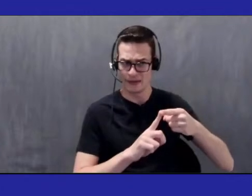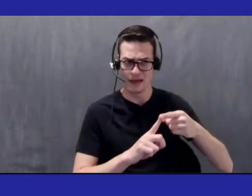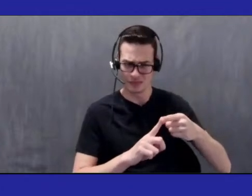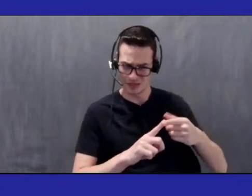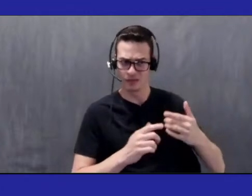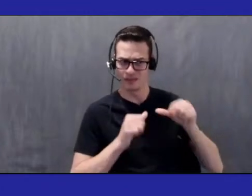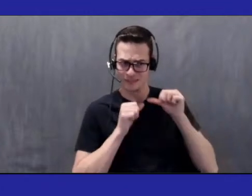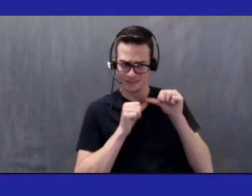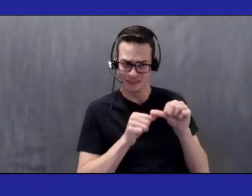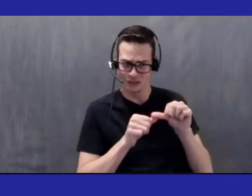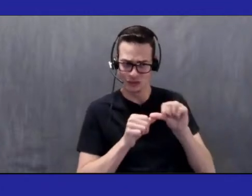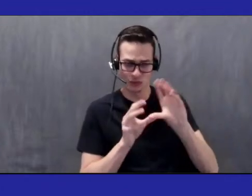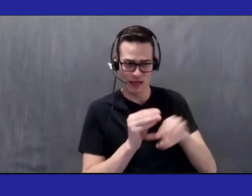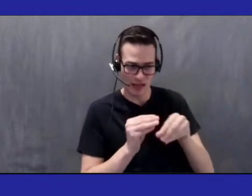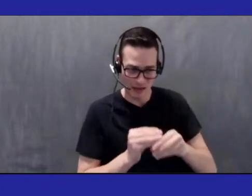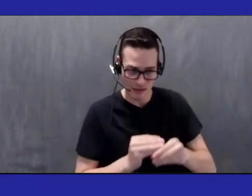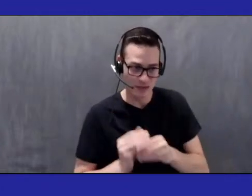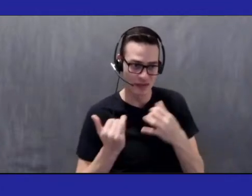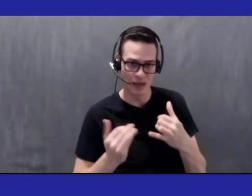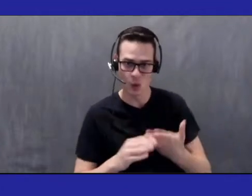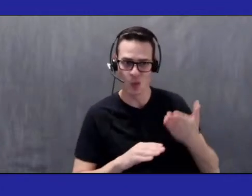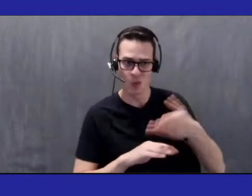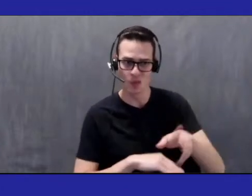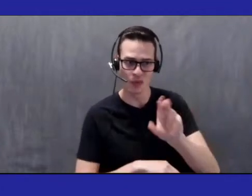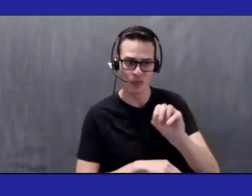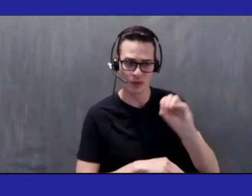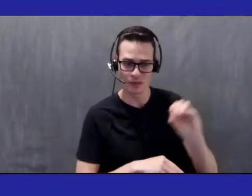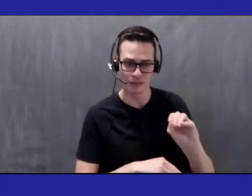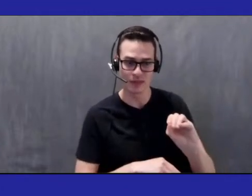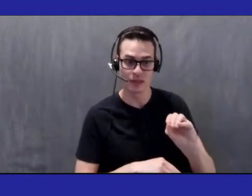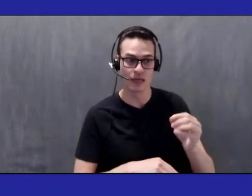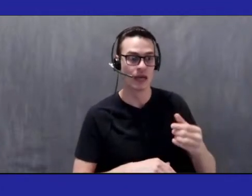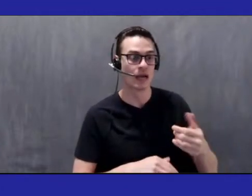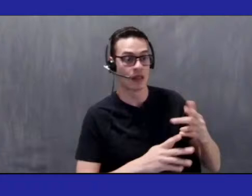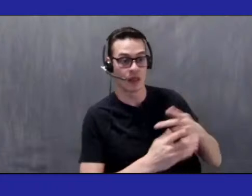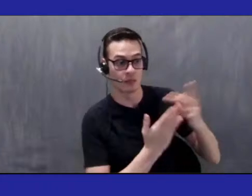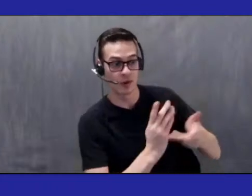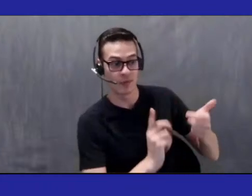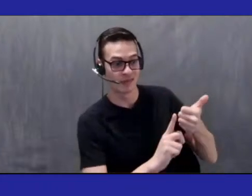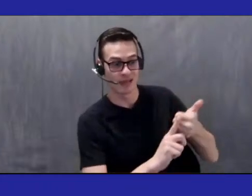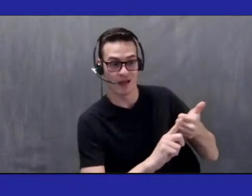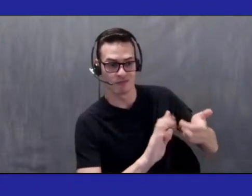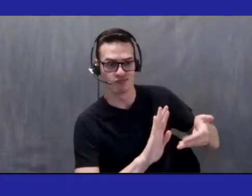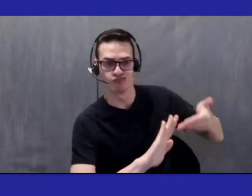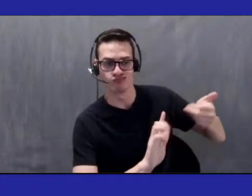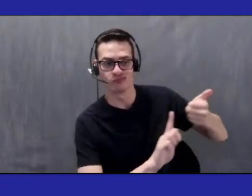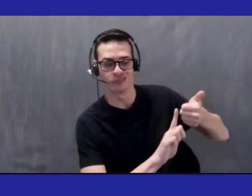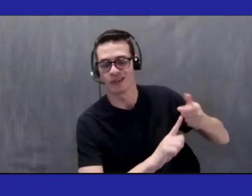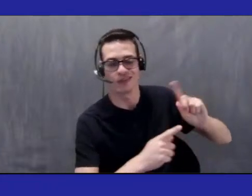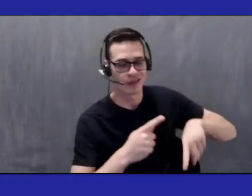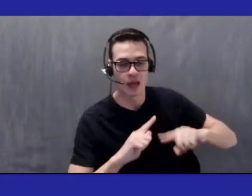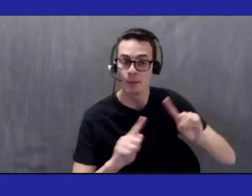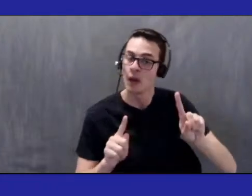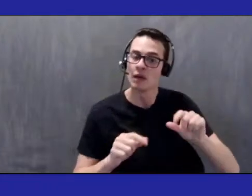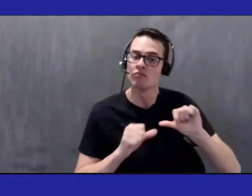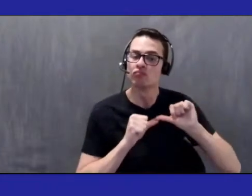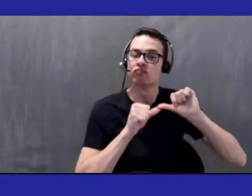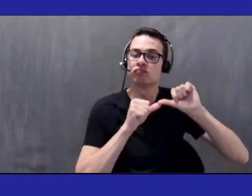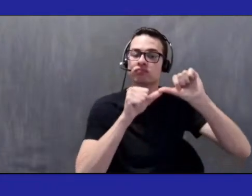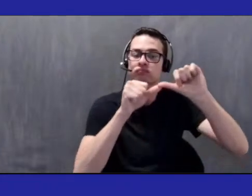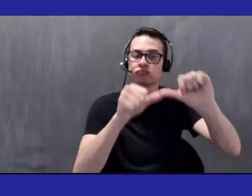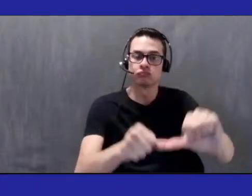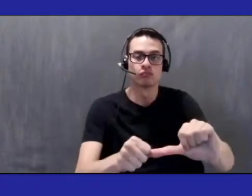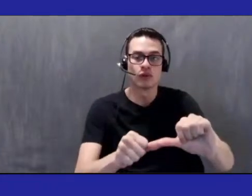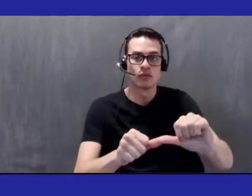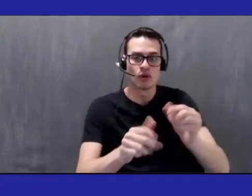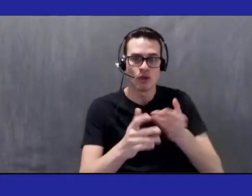this program is not entirely self-sustaining, but we've built a good foundation that it is sustaining with the continued work of the